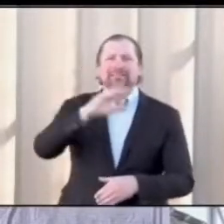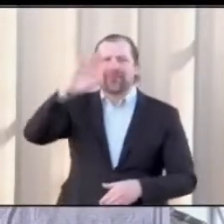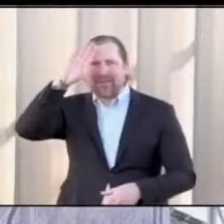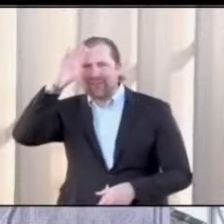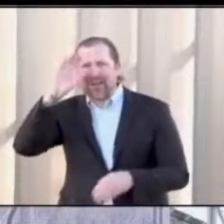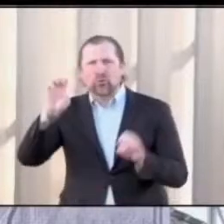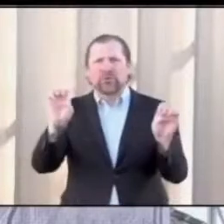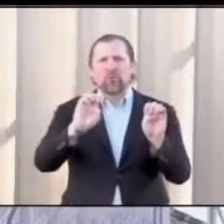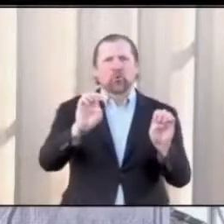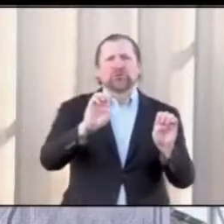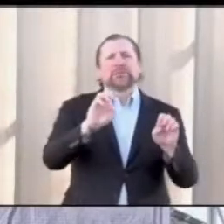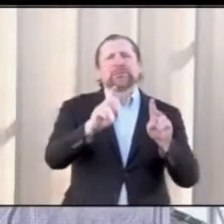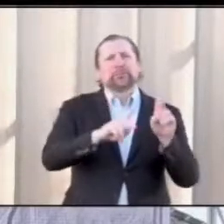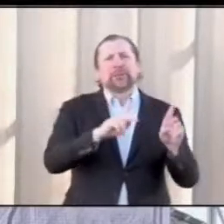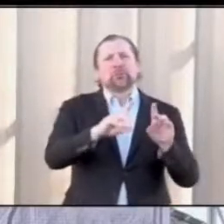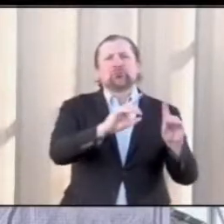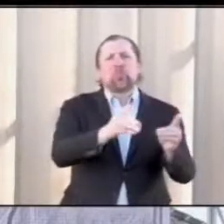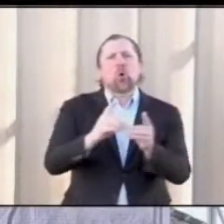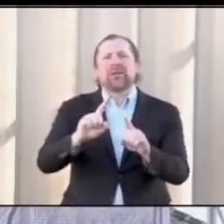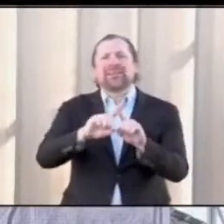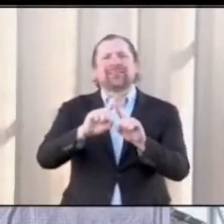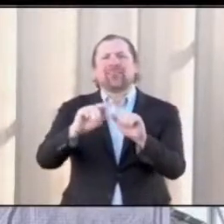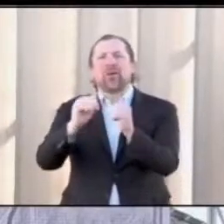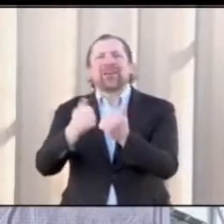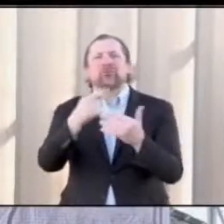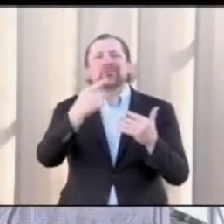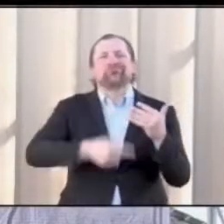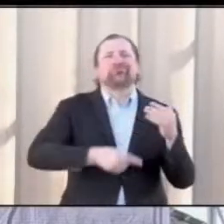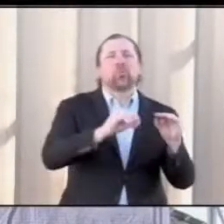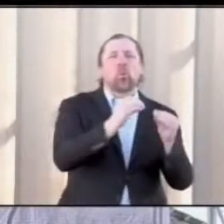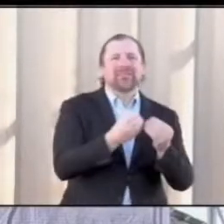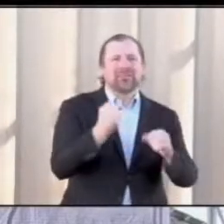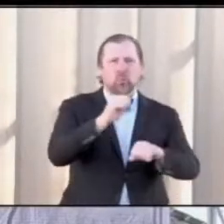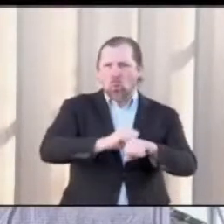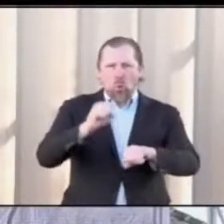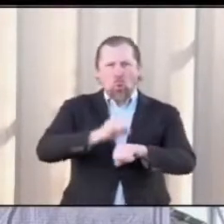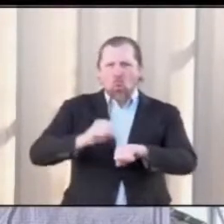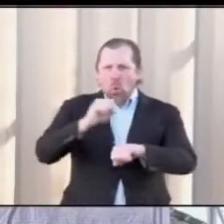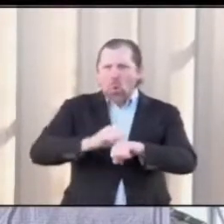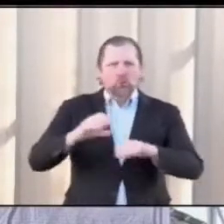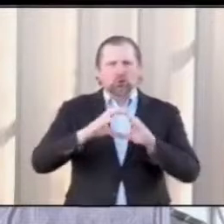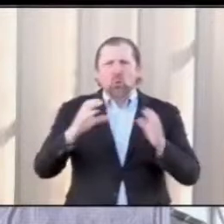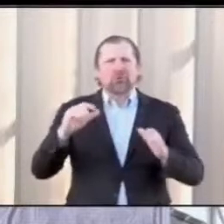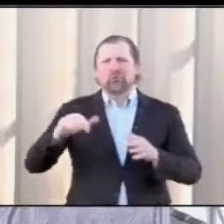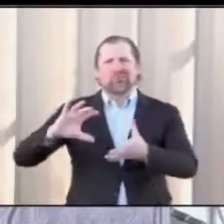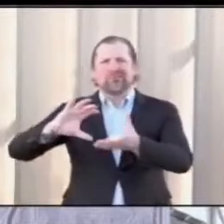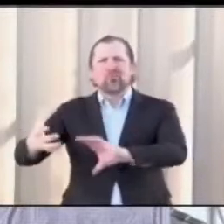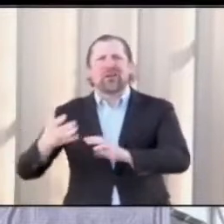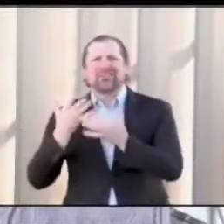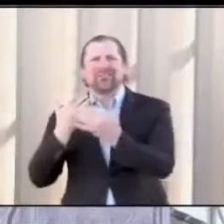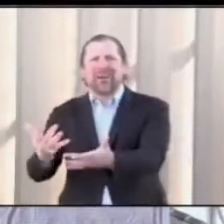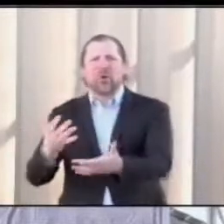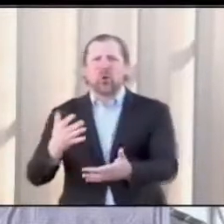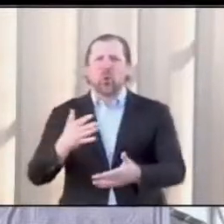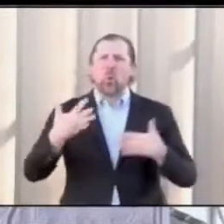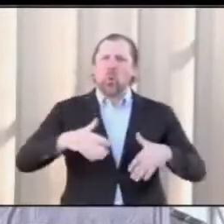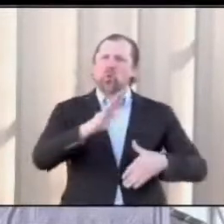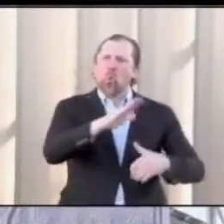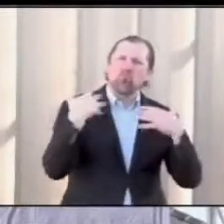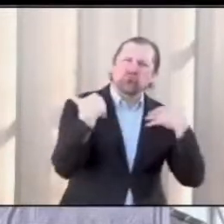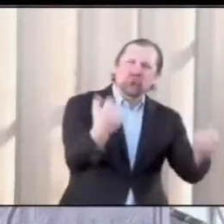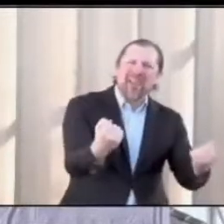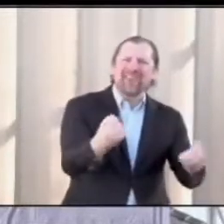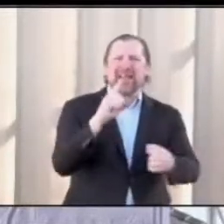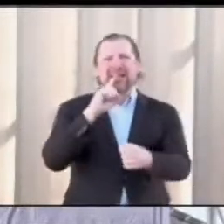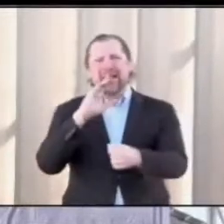the emergency crews, and all the agencies and organizations who have been working tirelessly during the crisis. Your bravery and commitment in the face